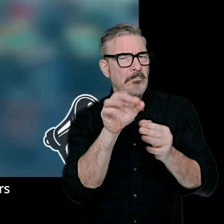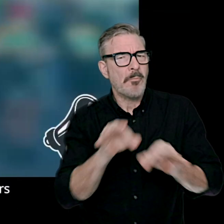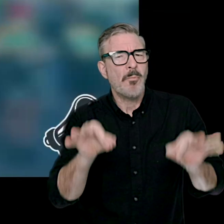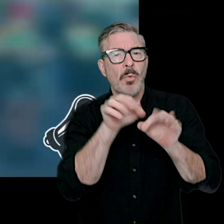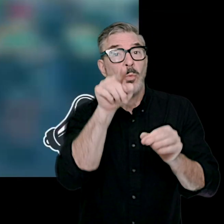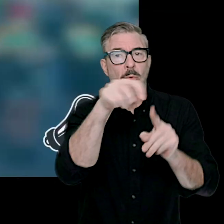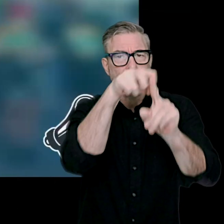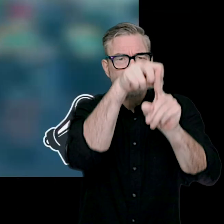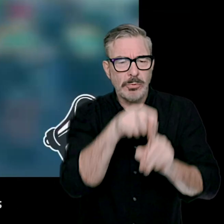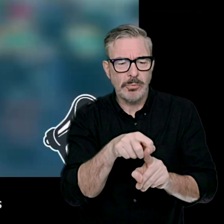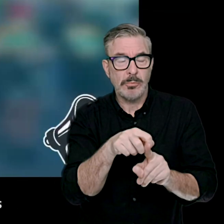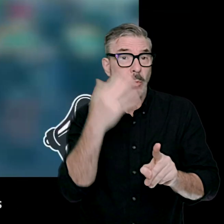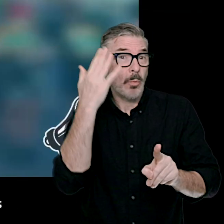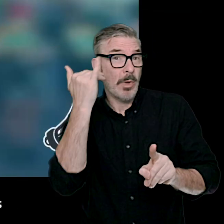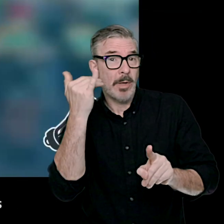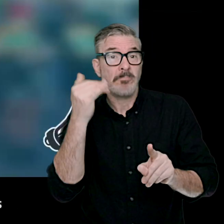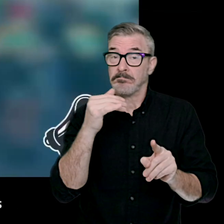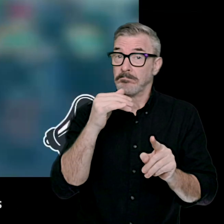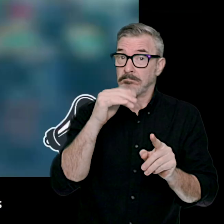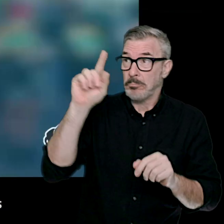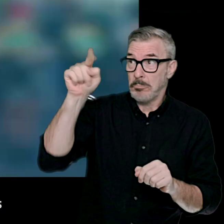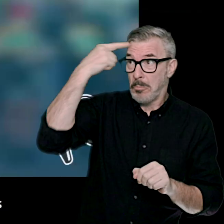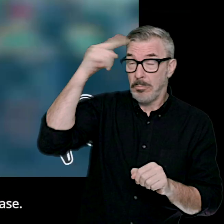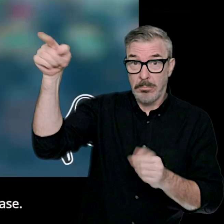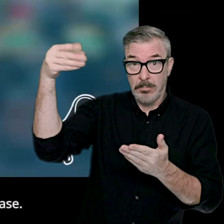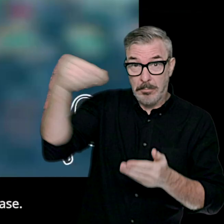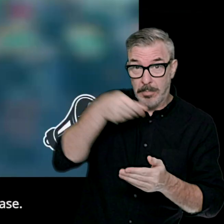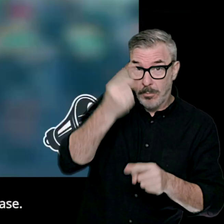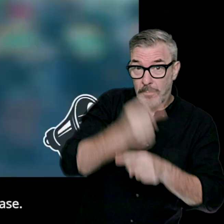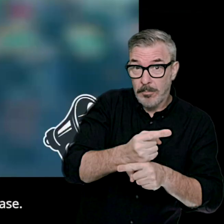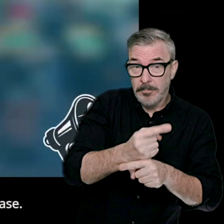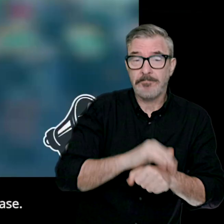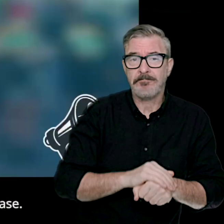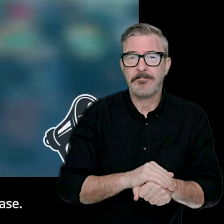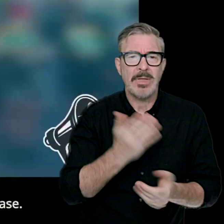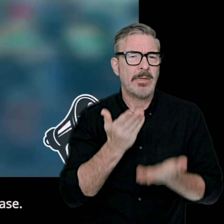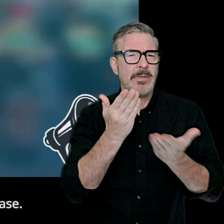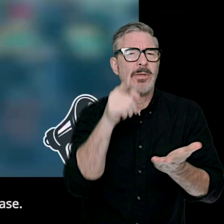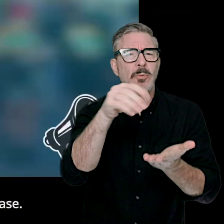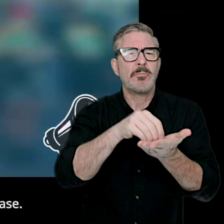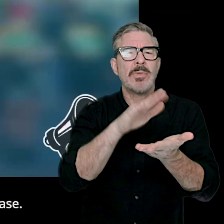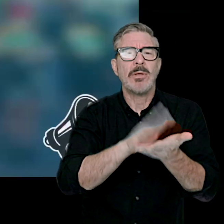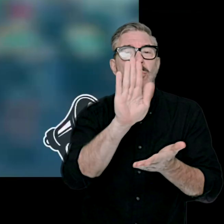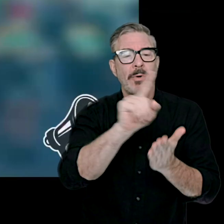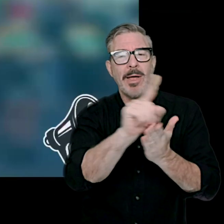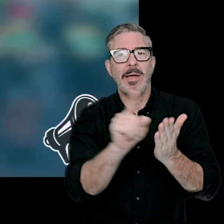worked. Write down what your rate of pay is and write down if you got a wage